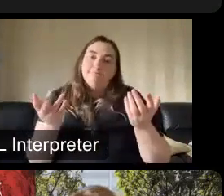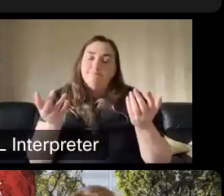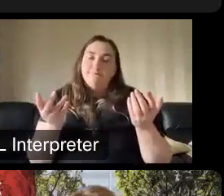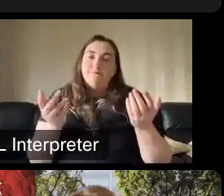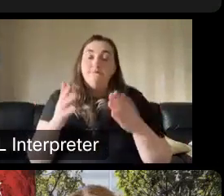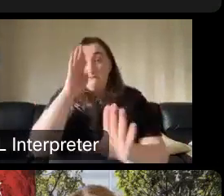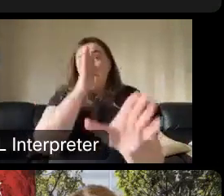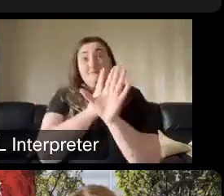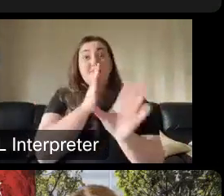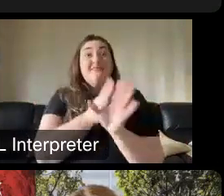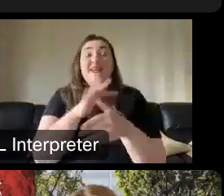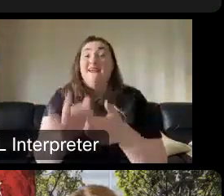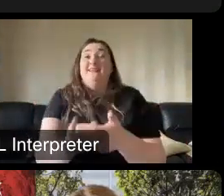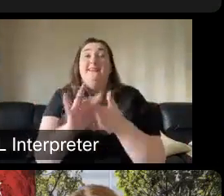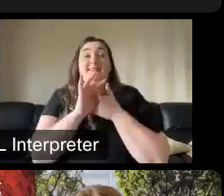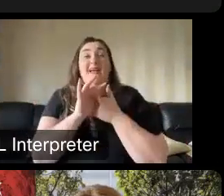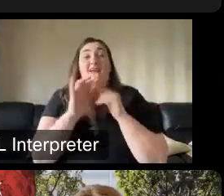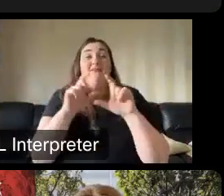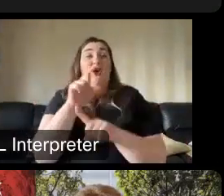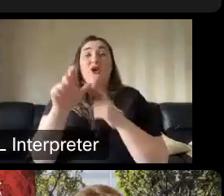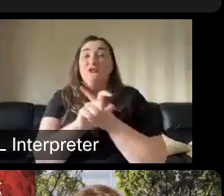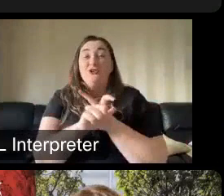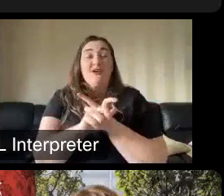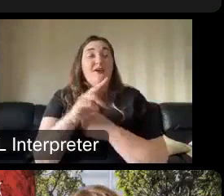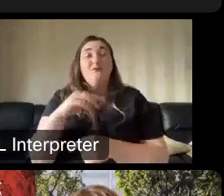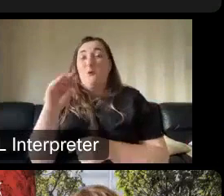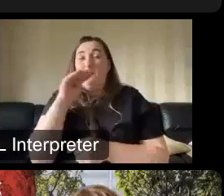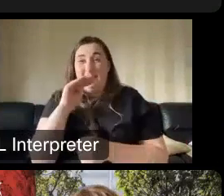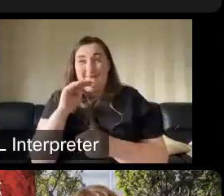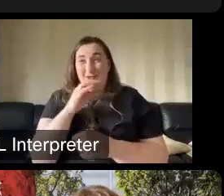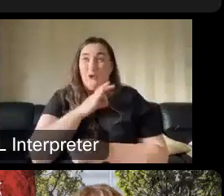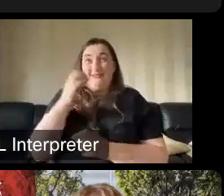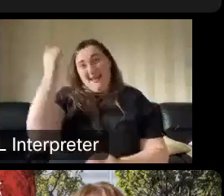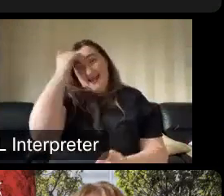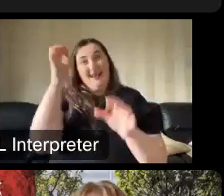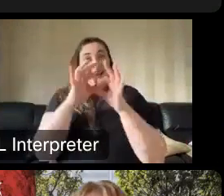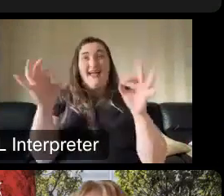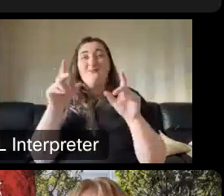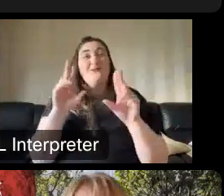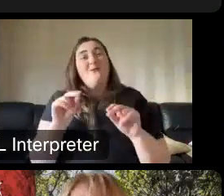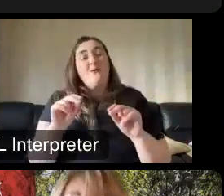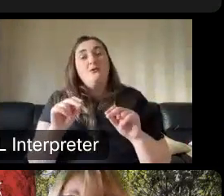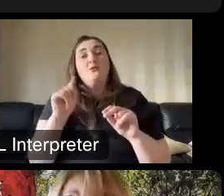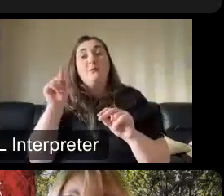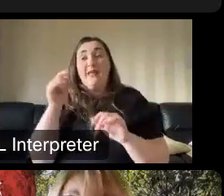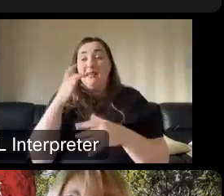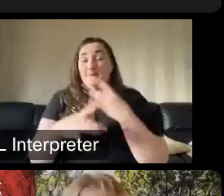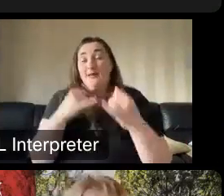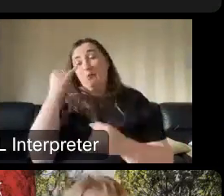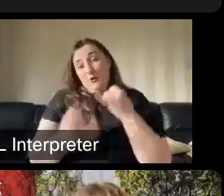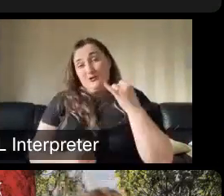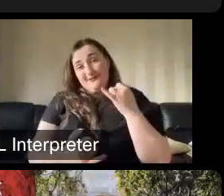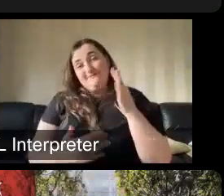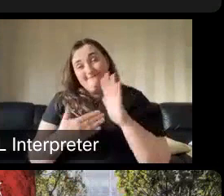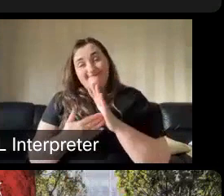Psychologically safe cultures, don't make for good headlines, do they? So, so they make it worse.